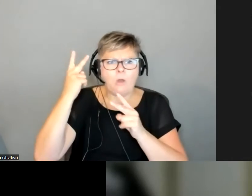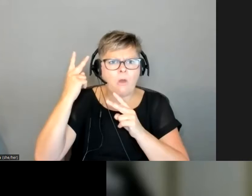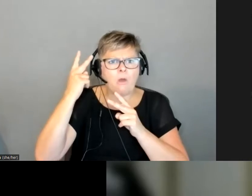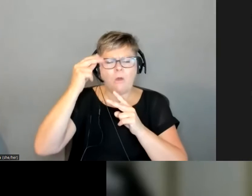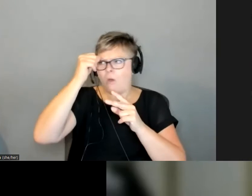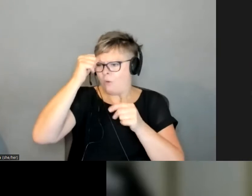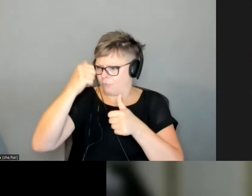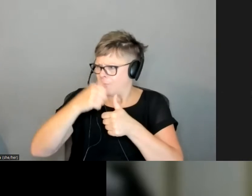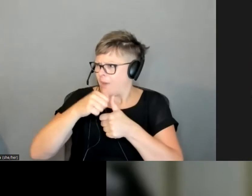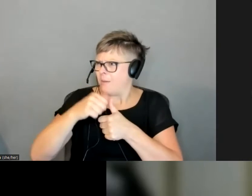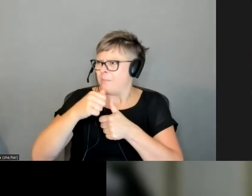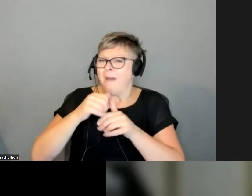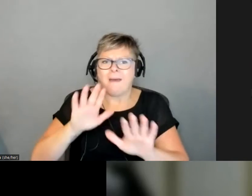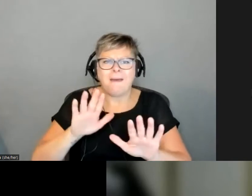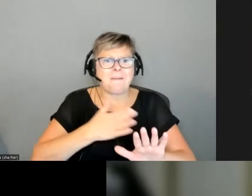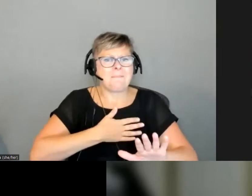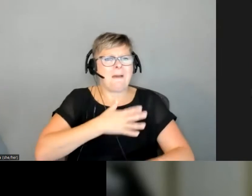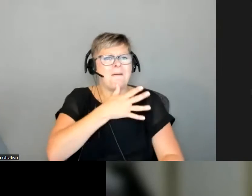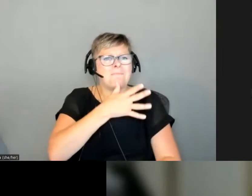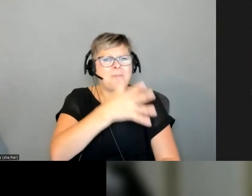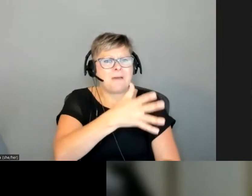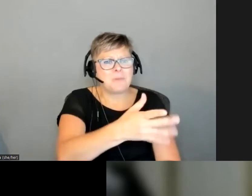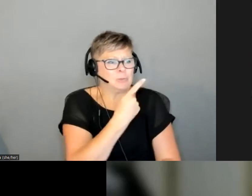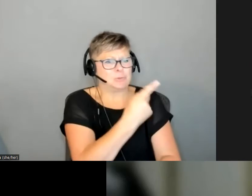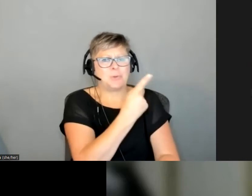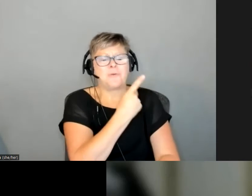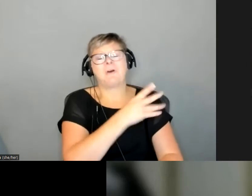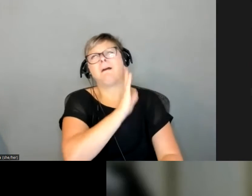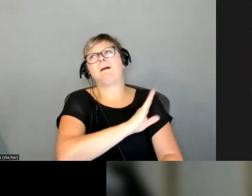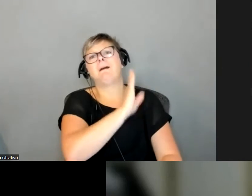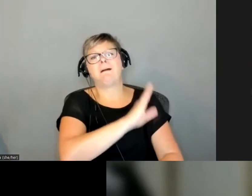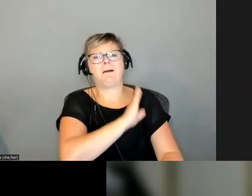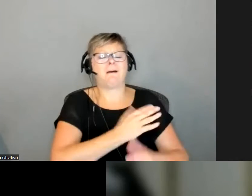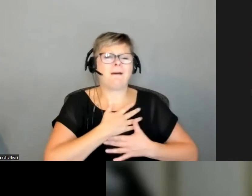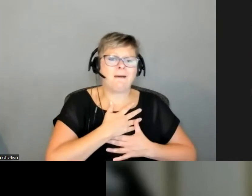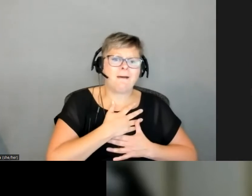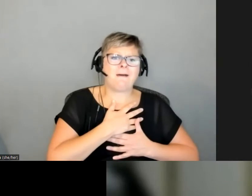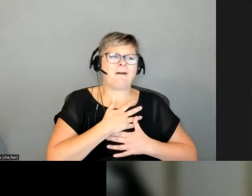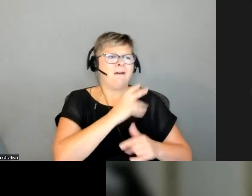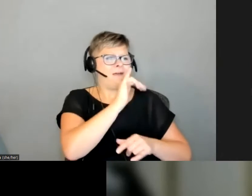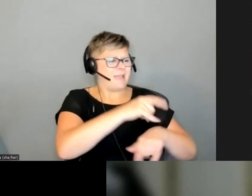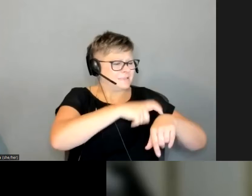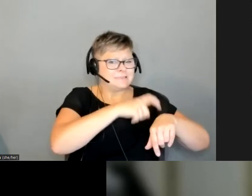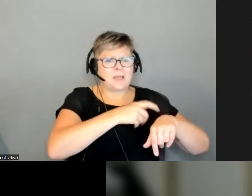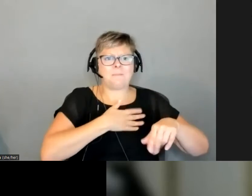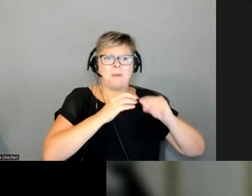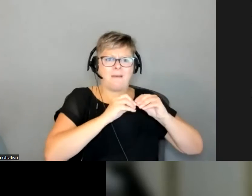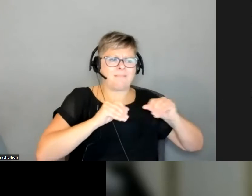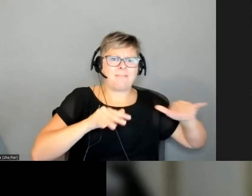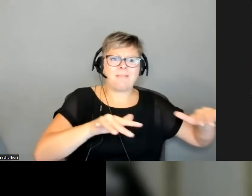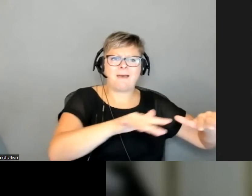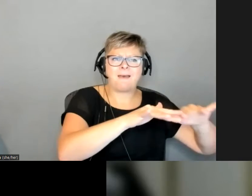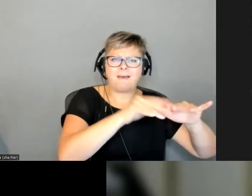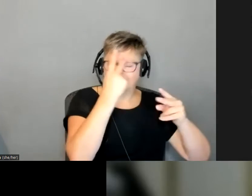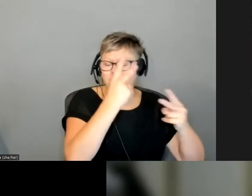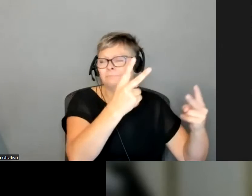their time with their grandmothers on the land. They, the territory that they accessed during that time started to those stories started to